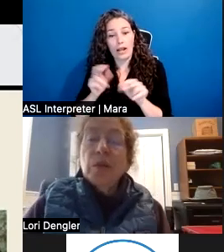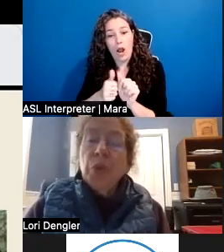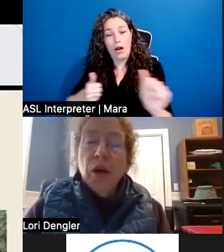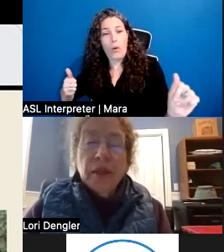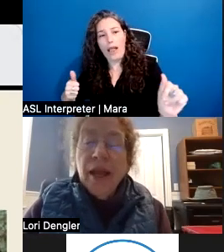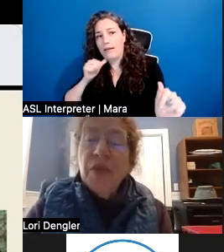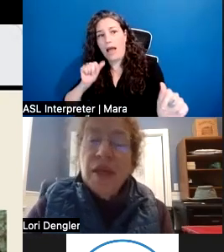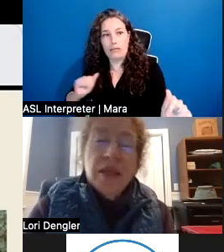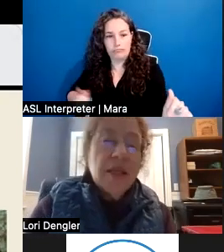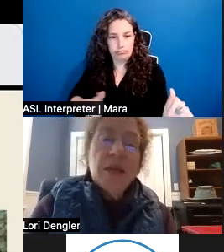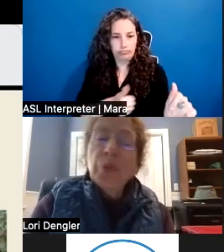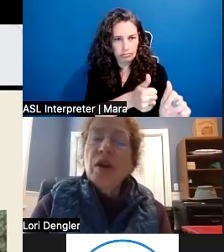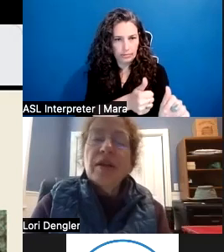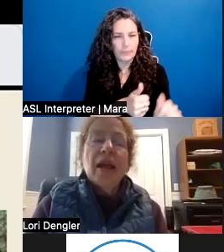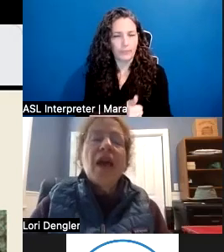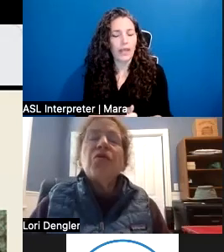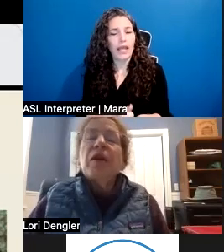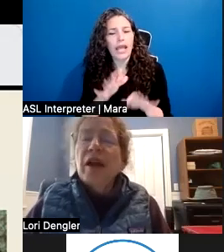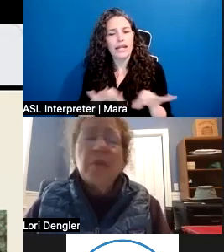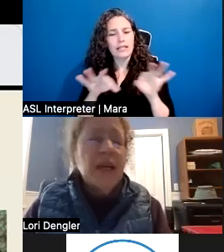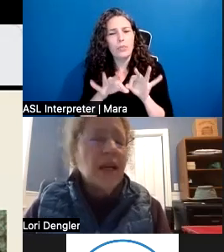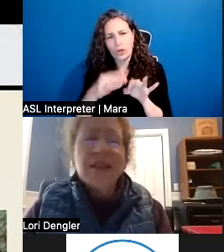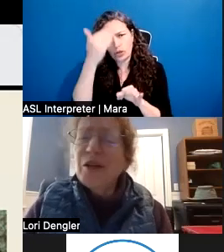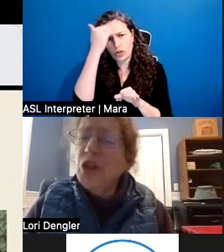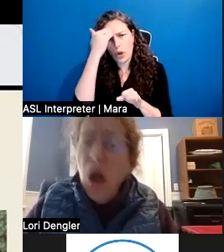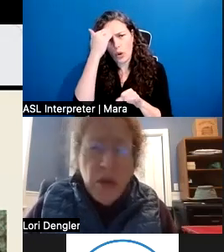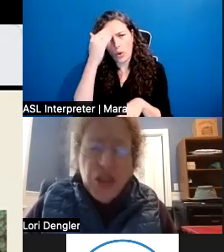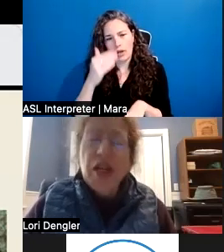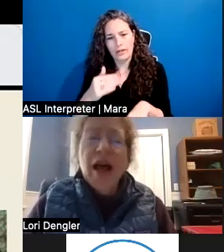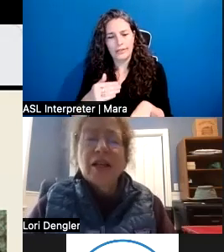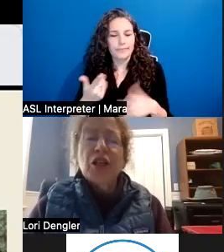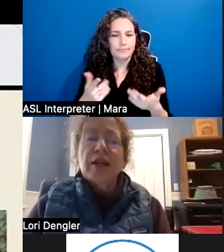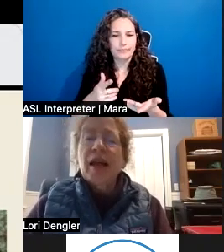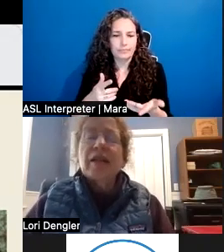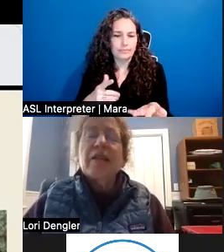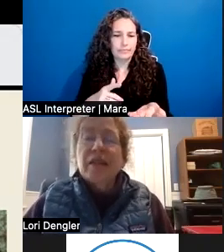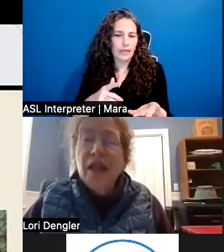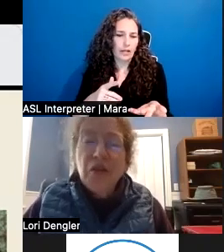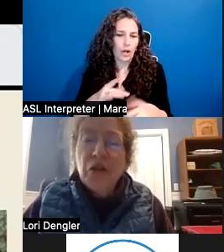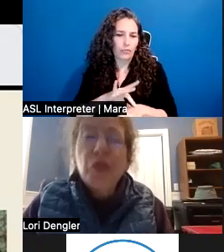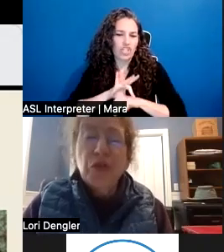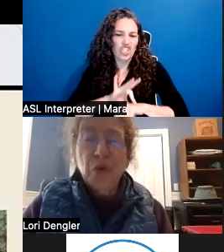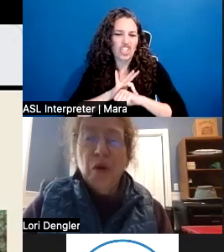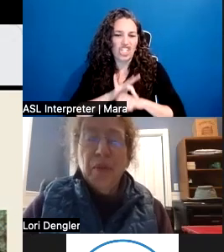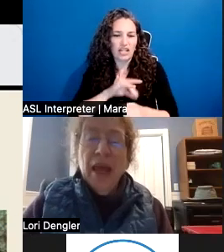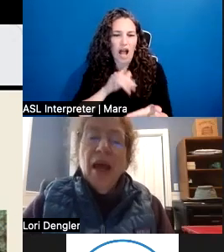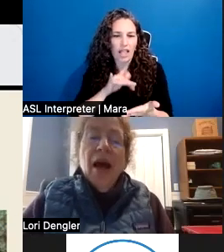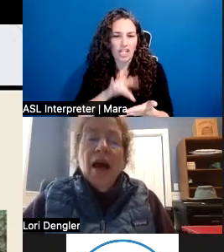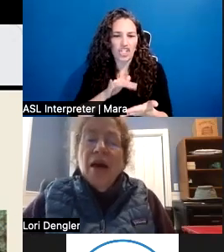Geology is important, and this is important everywhere because there's always geology and it's never